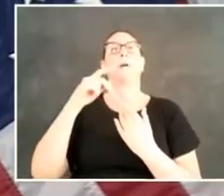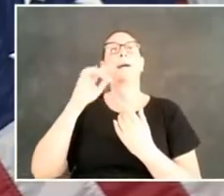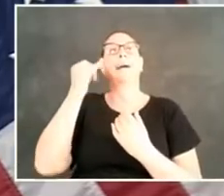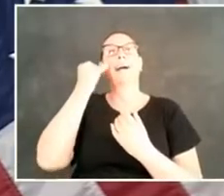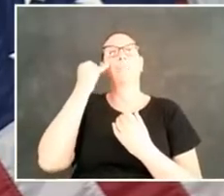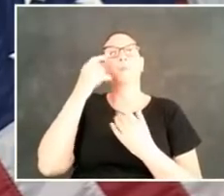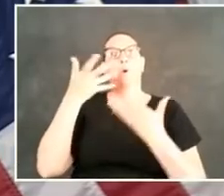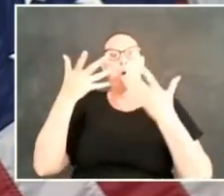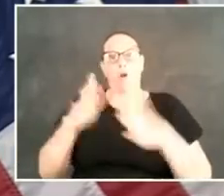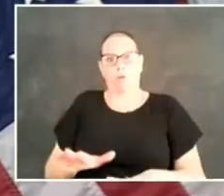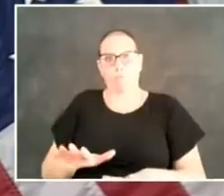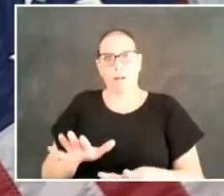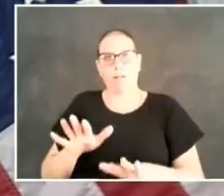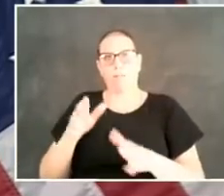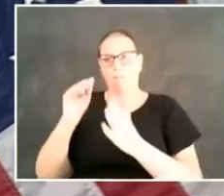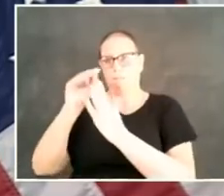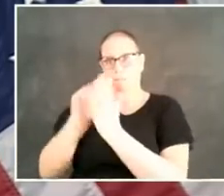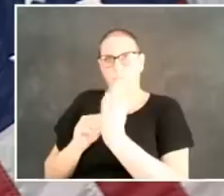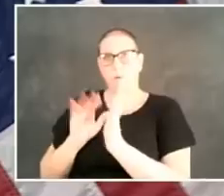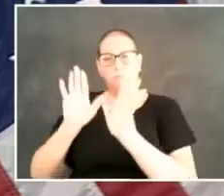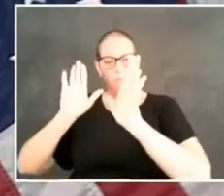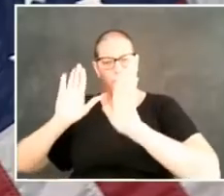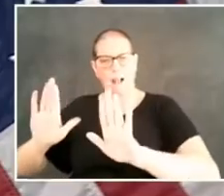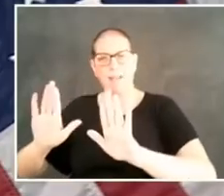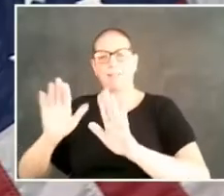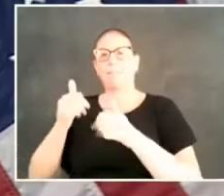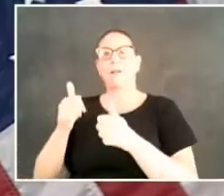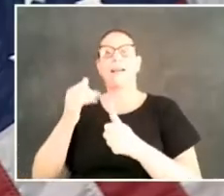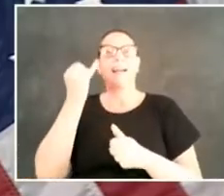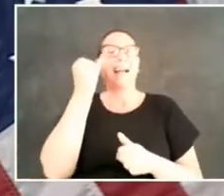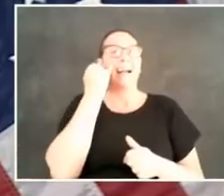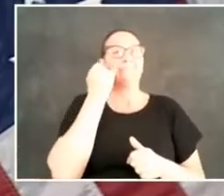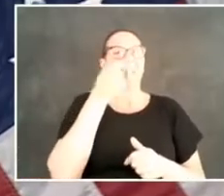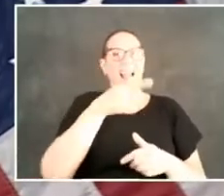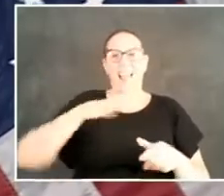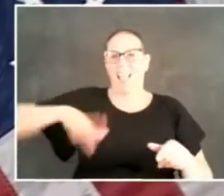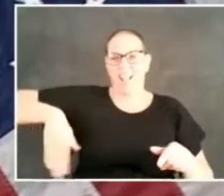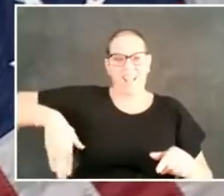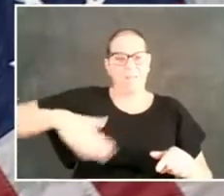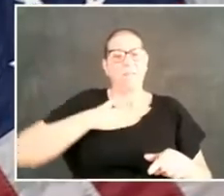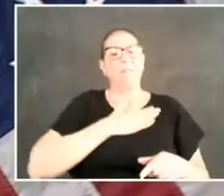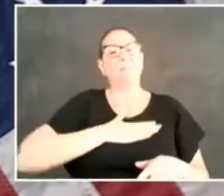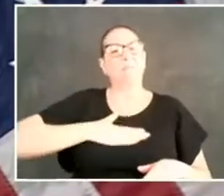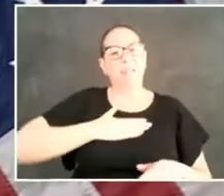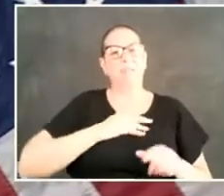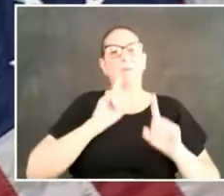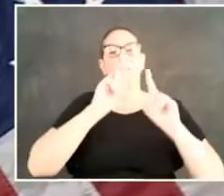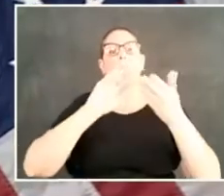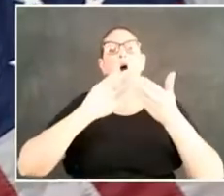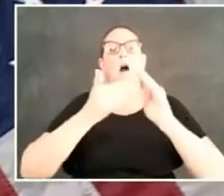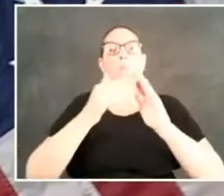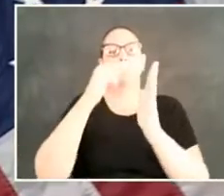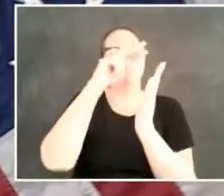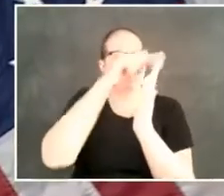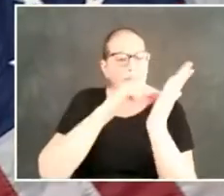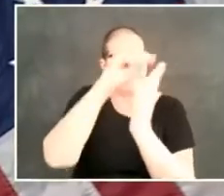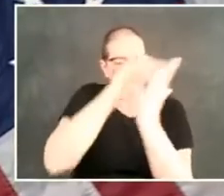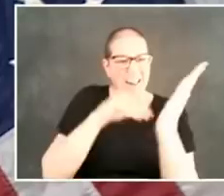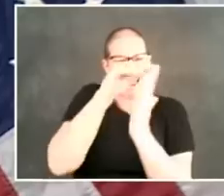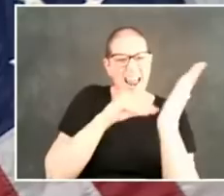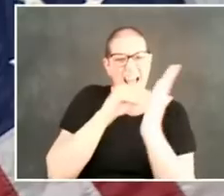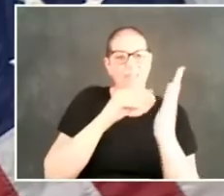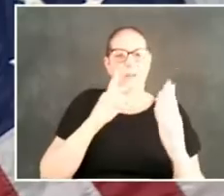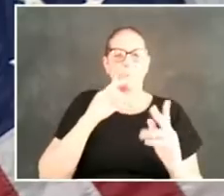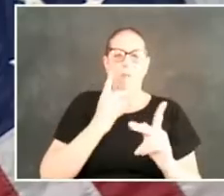website, sba.gov, and apply for that money. Those are loans that in many cases can be forgiven and turned